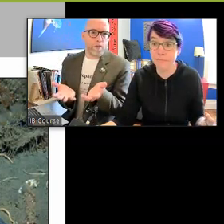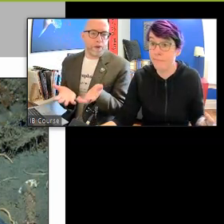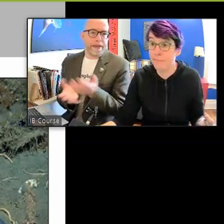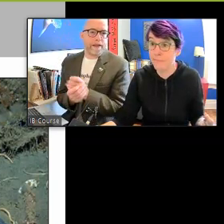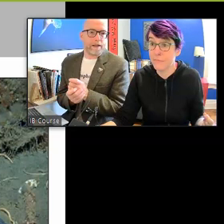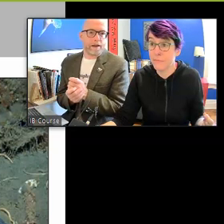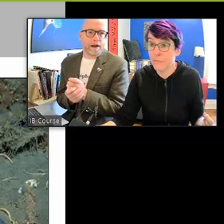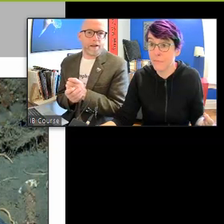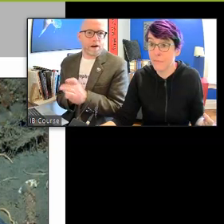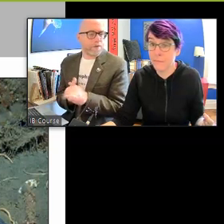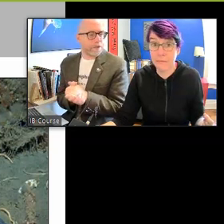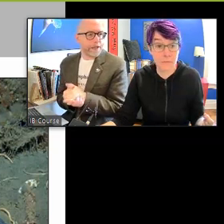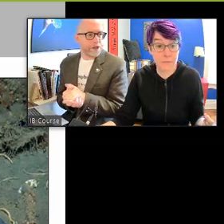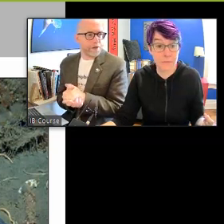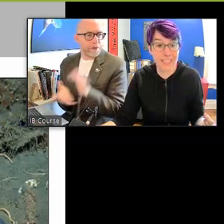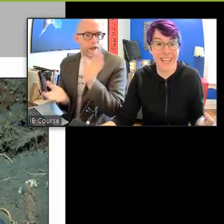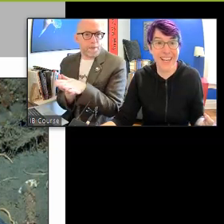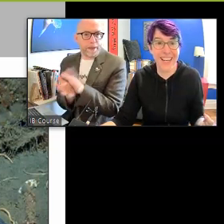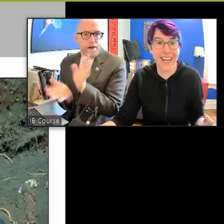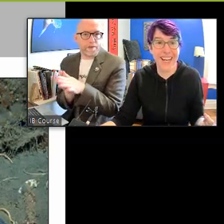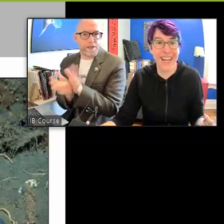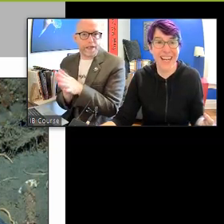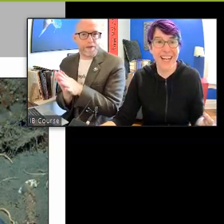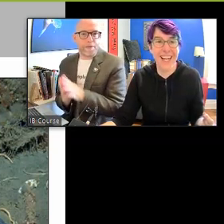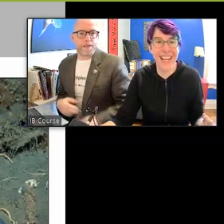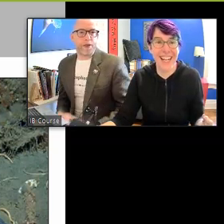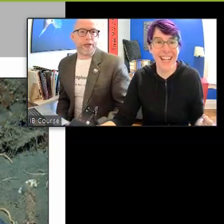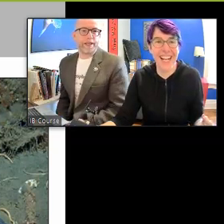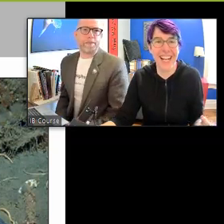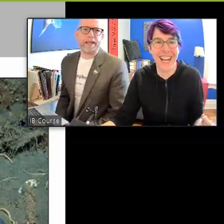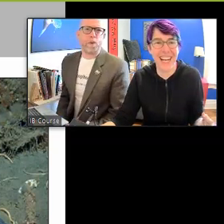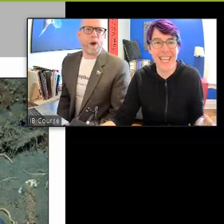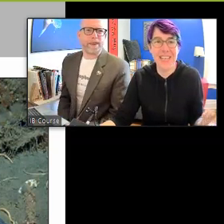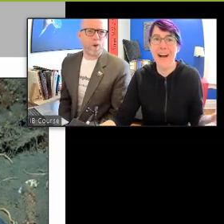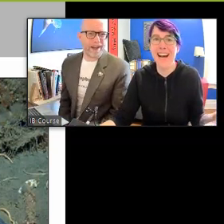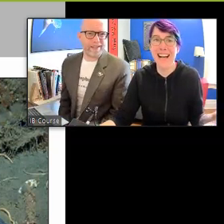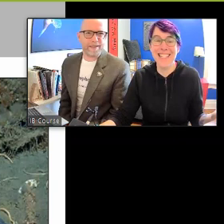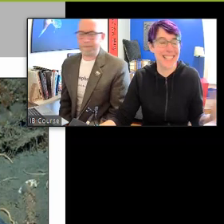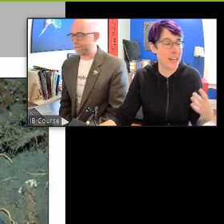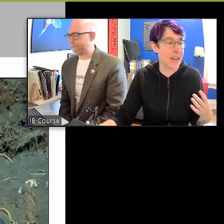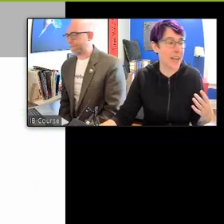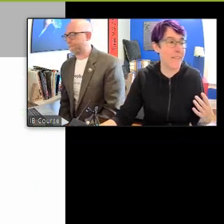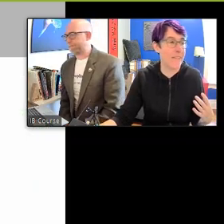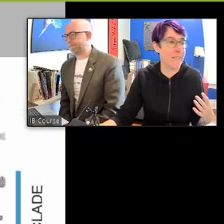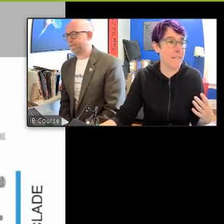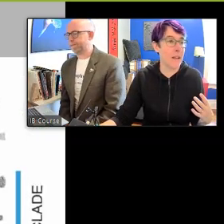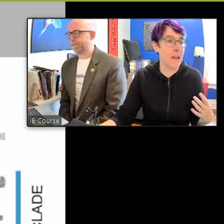What would that larval stage, the clumping larval stage of the muscle thing, be like, what?